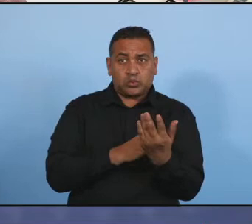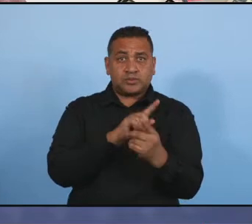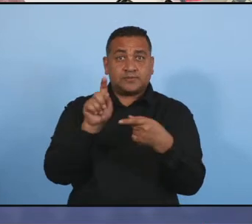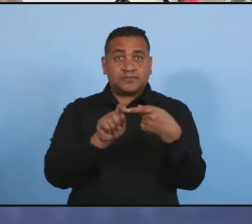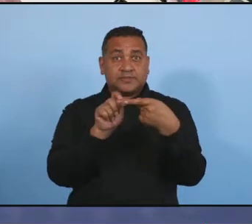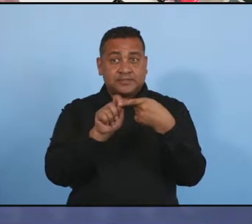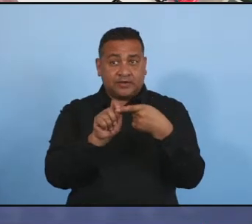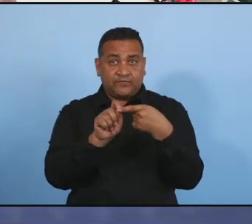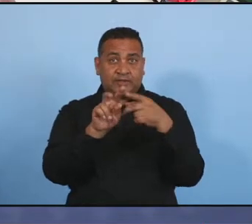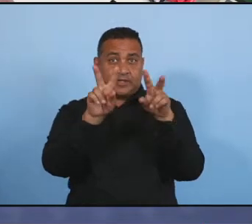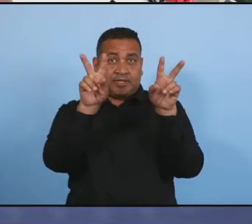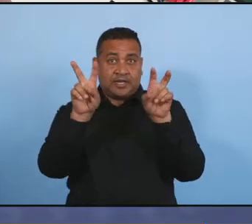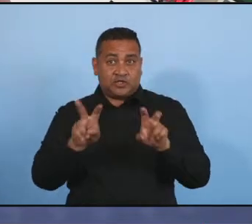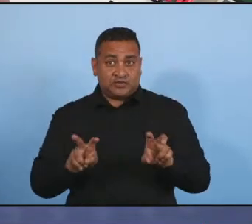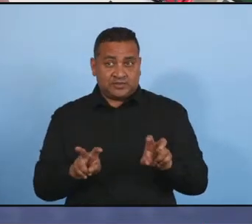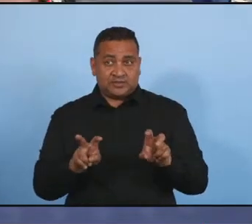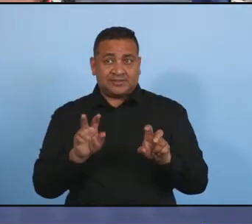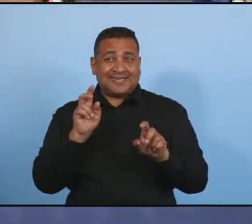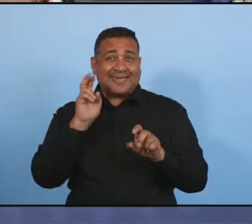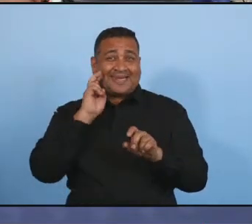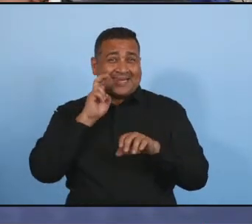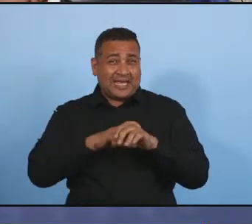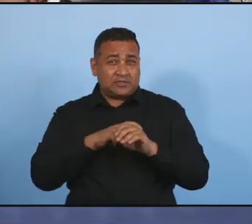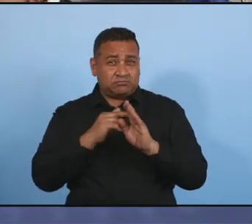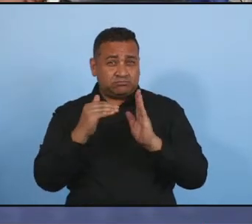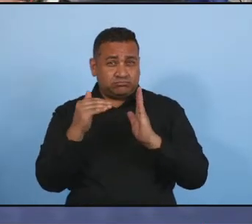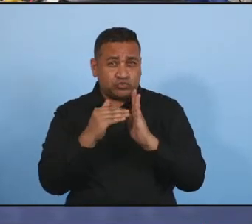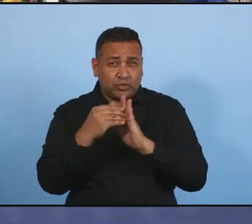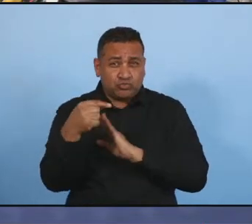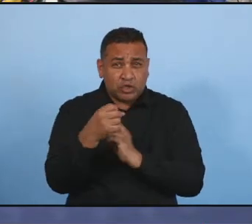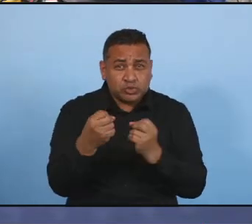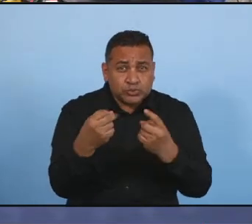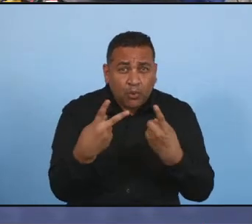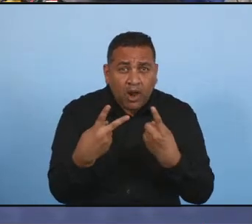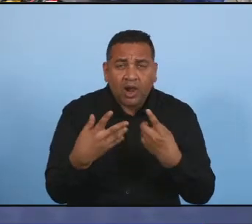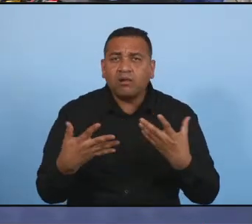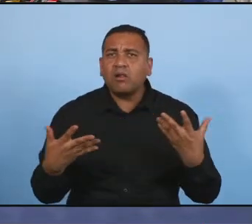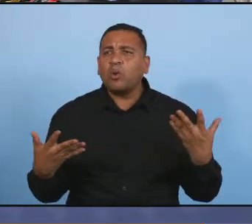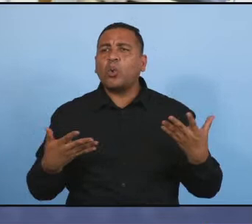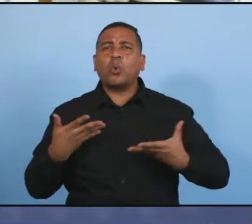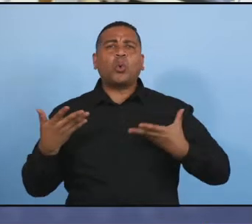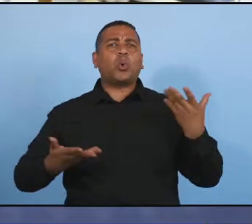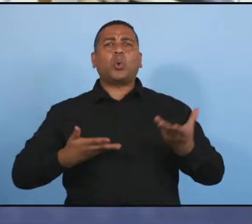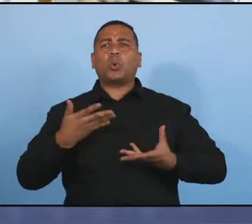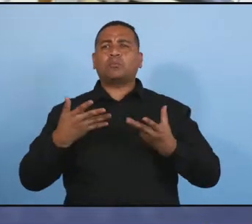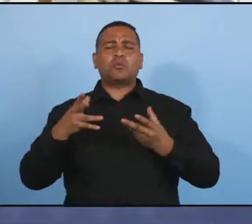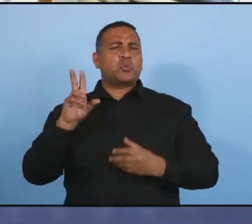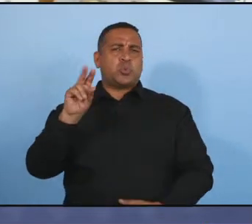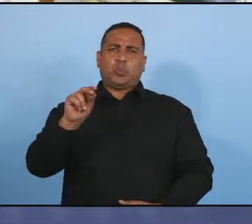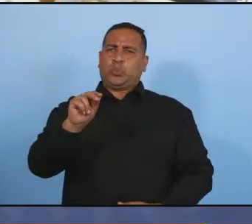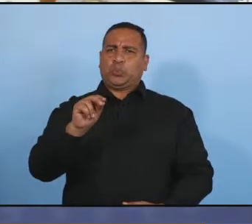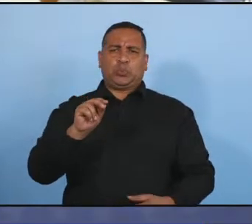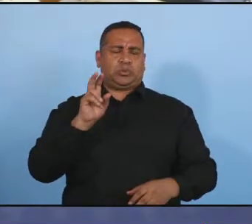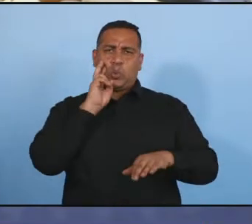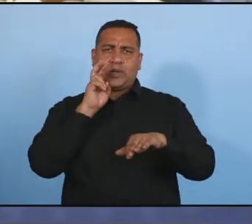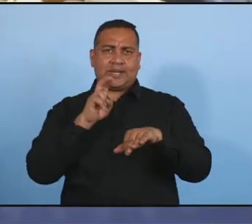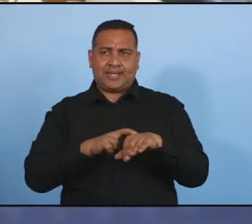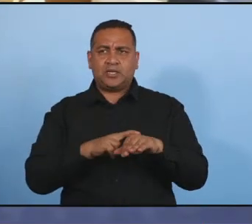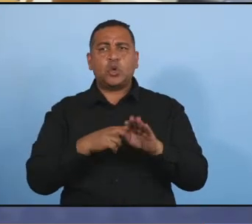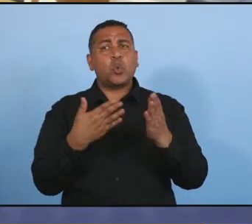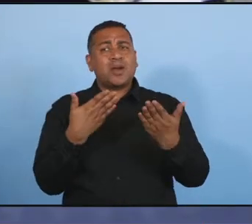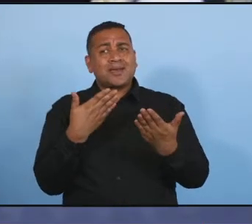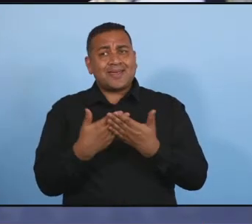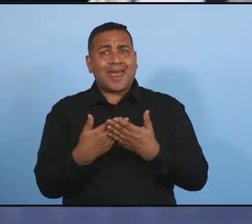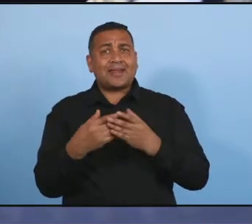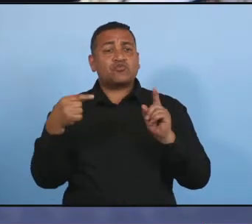you need the matric qualification for? Currently, no. So currently you can have grade 10, 11 and 12 and then come